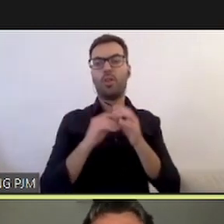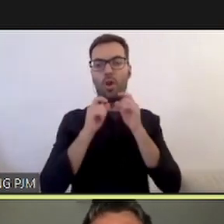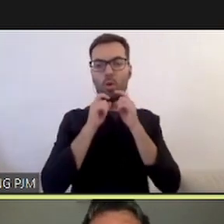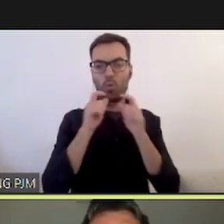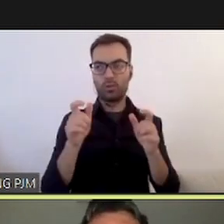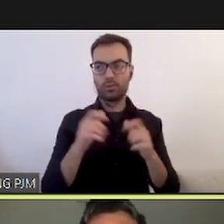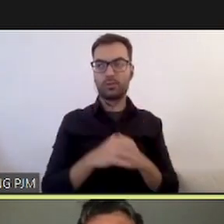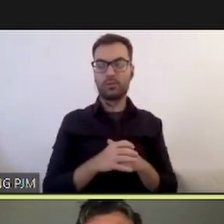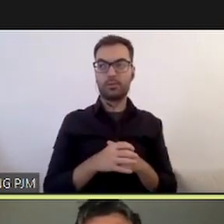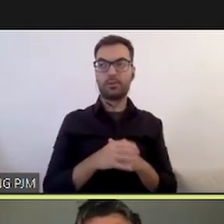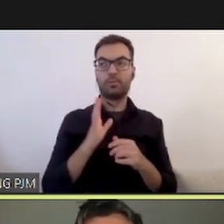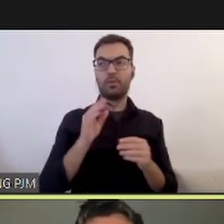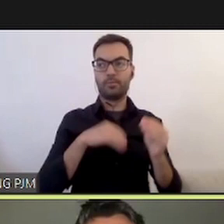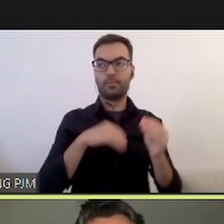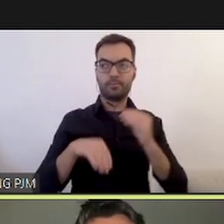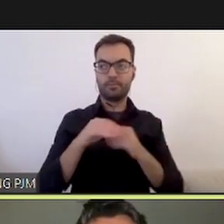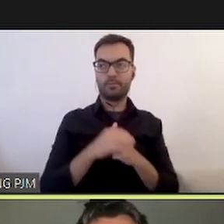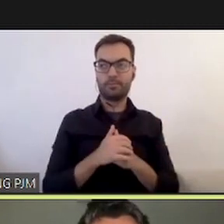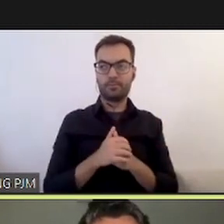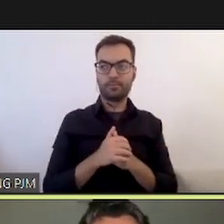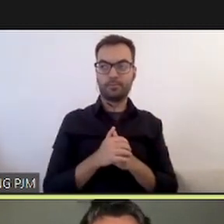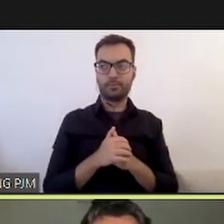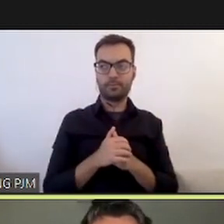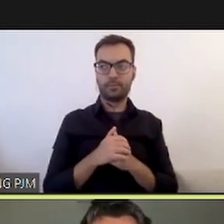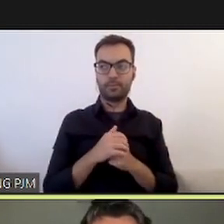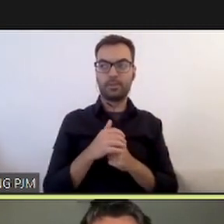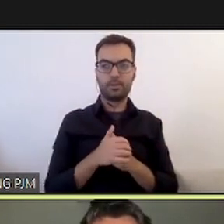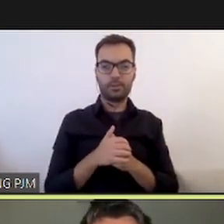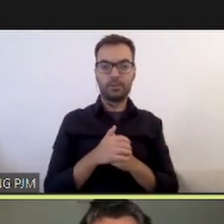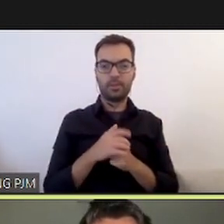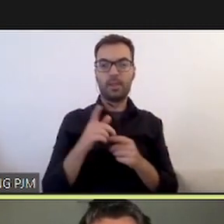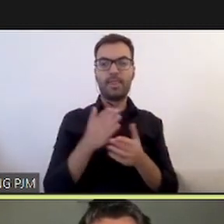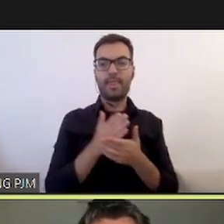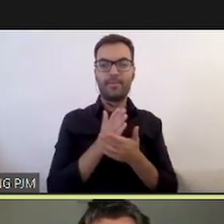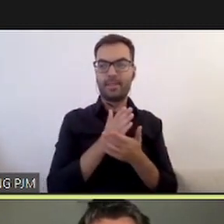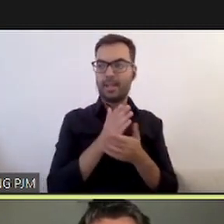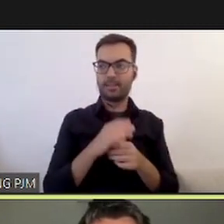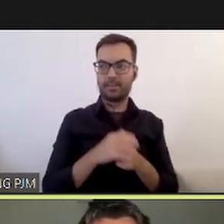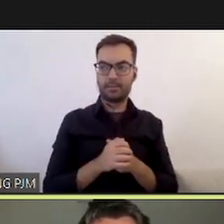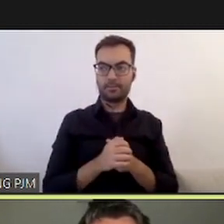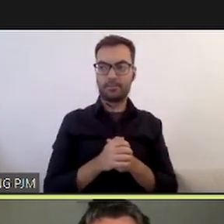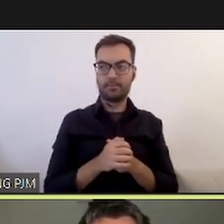and then I'm jumping again to the navbar. Okay, I see the